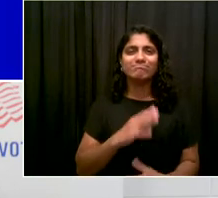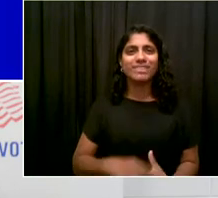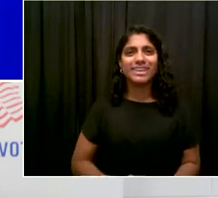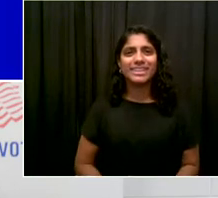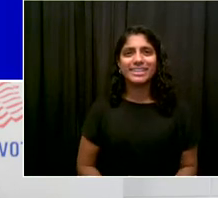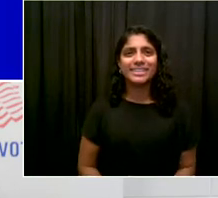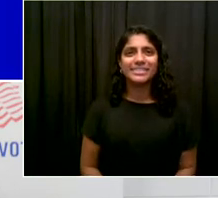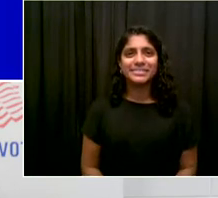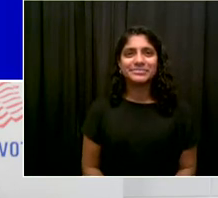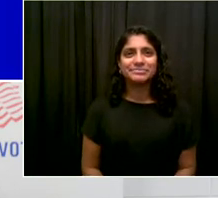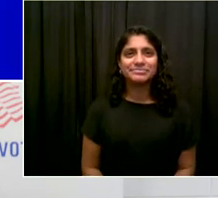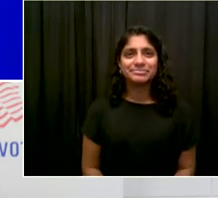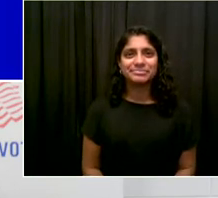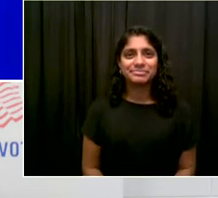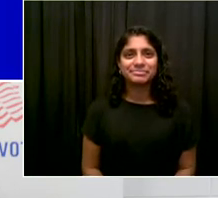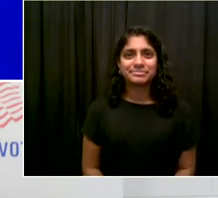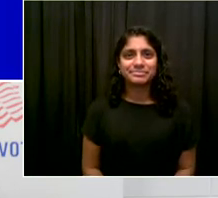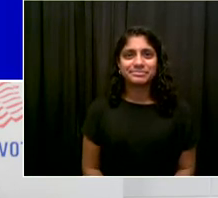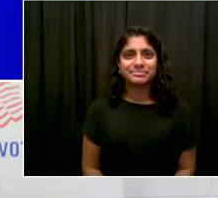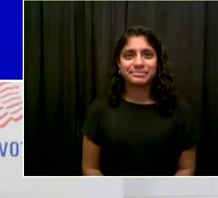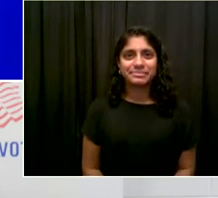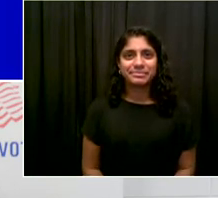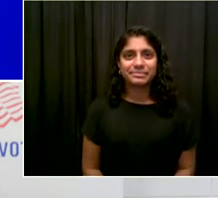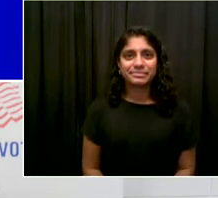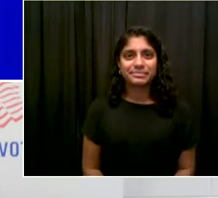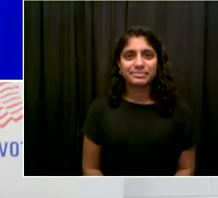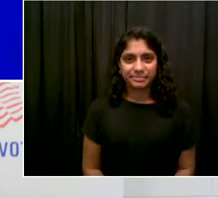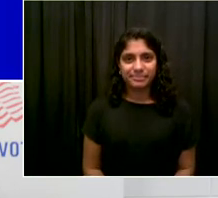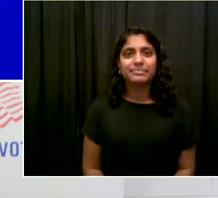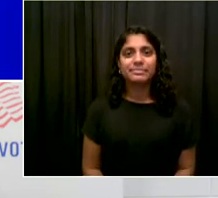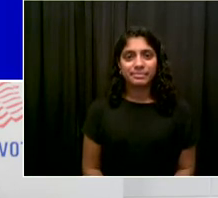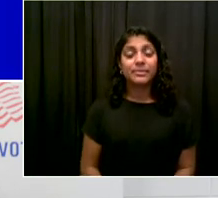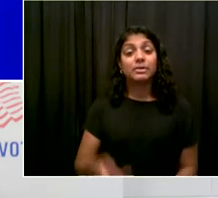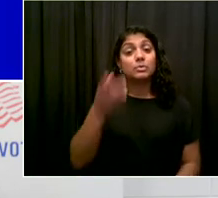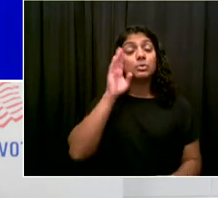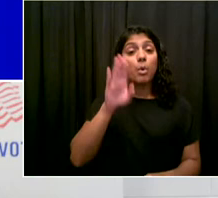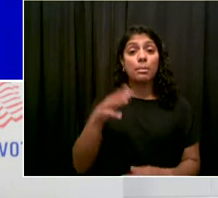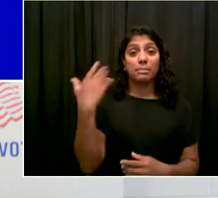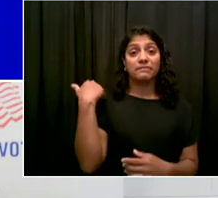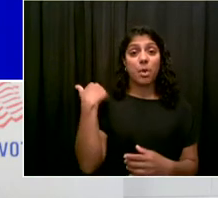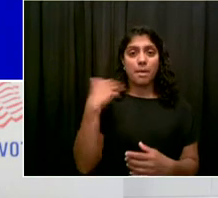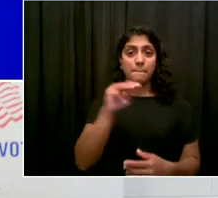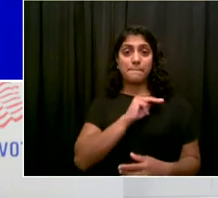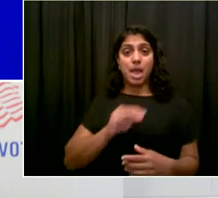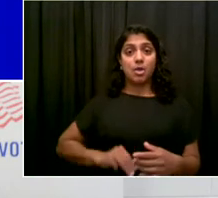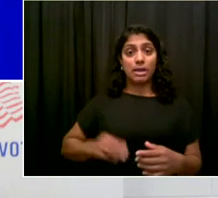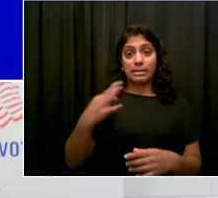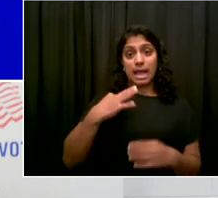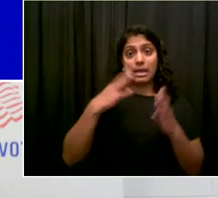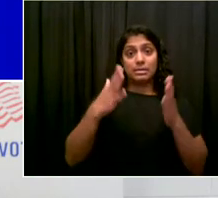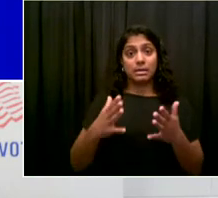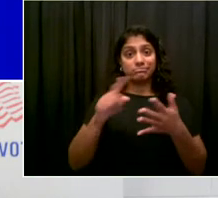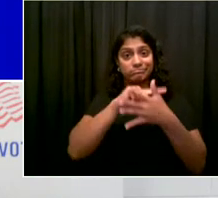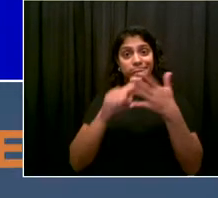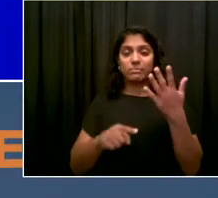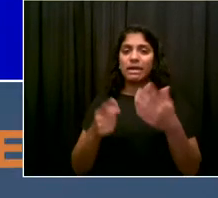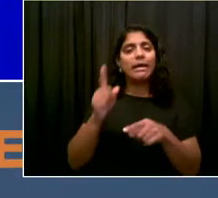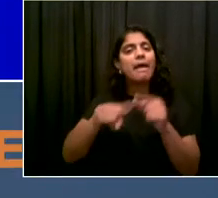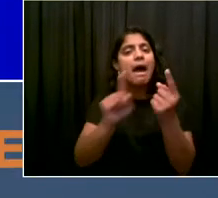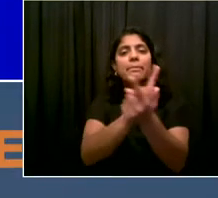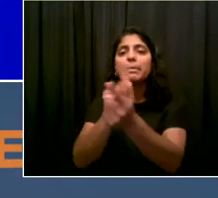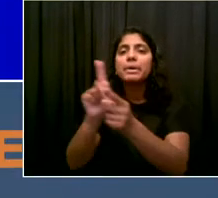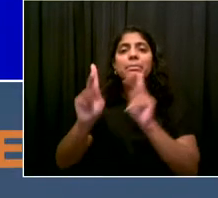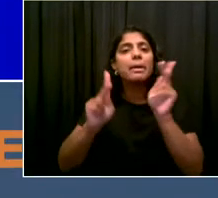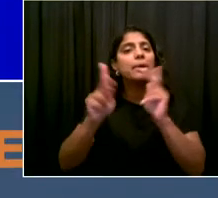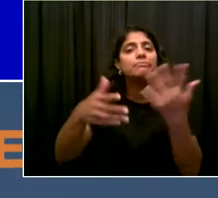the way we historically have, couldn't connect with people. And yet we saw a very healthy turnout.